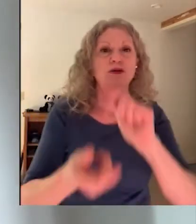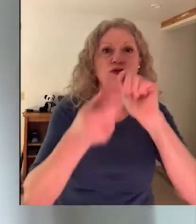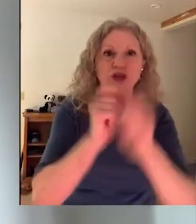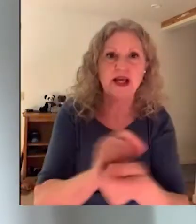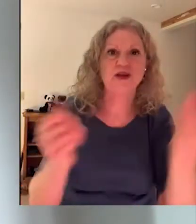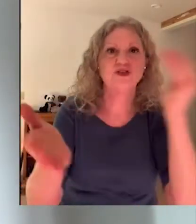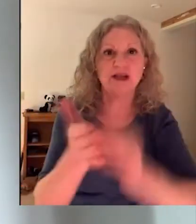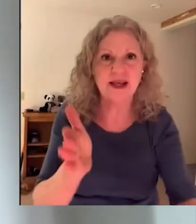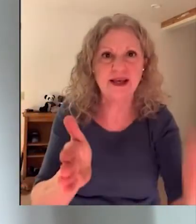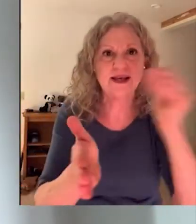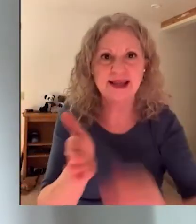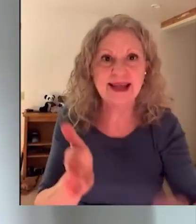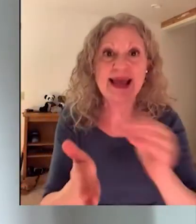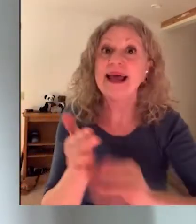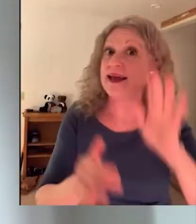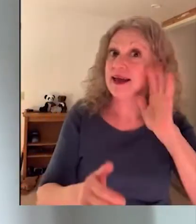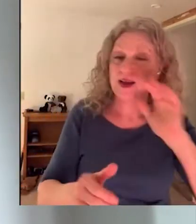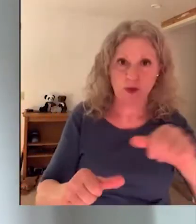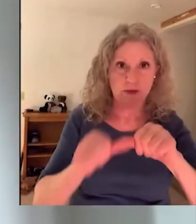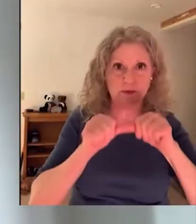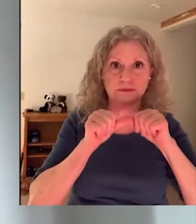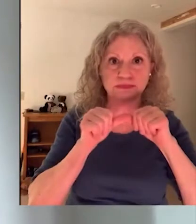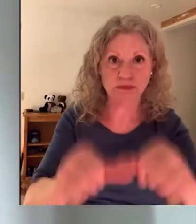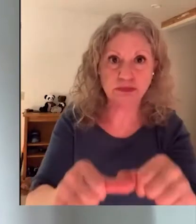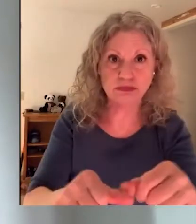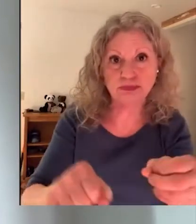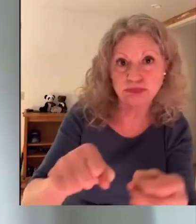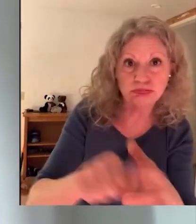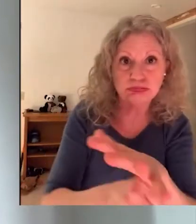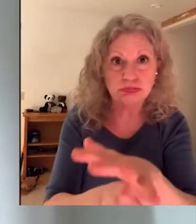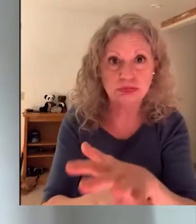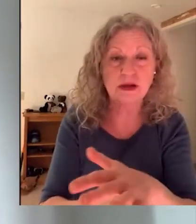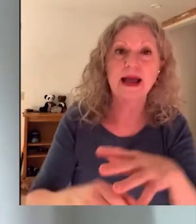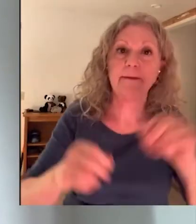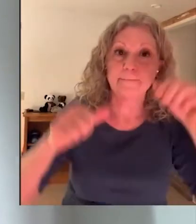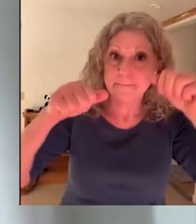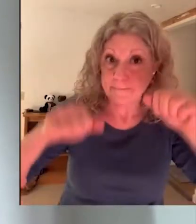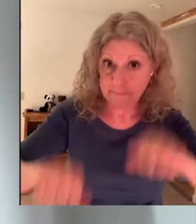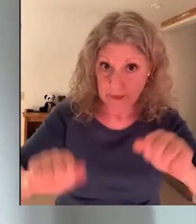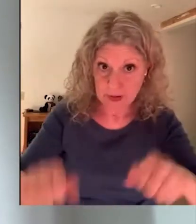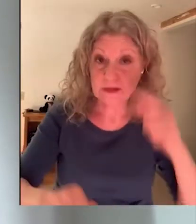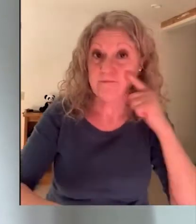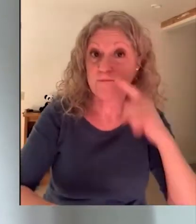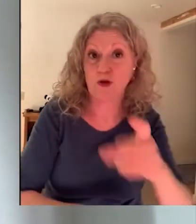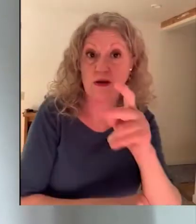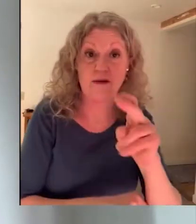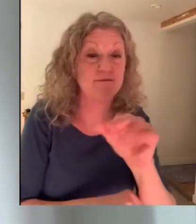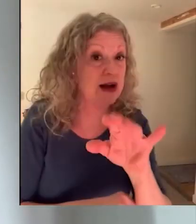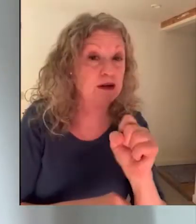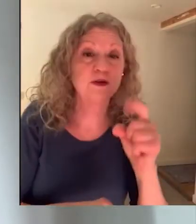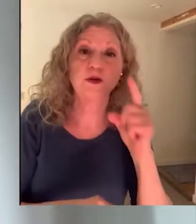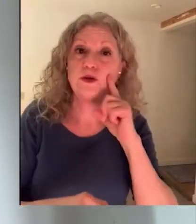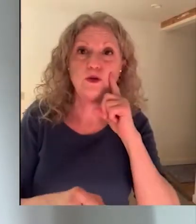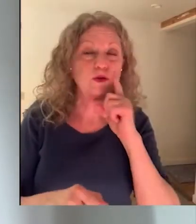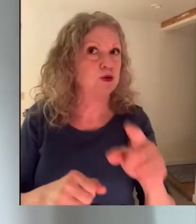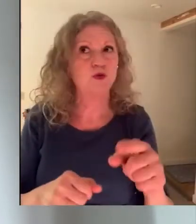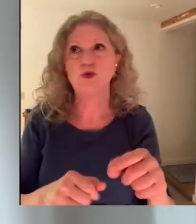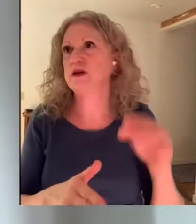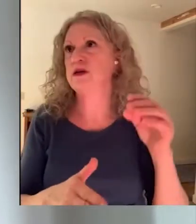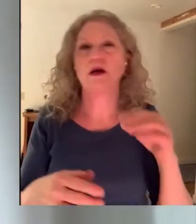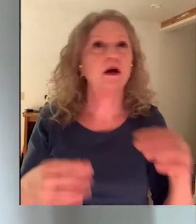can prolong the pandemic significantly, enabling the virus to come back to plague the global north,"